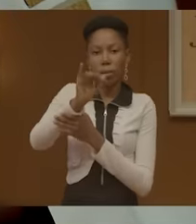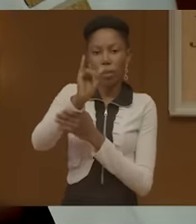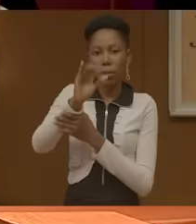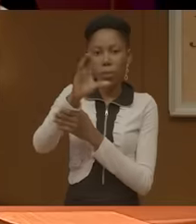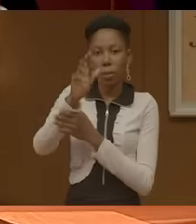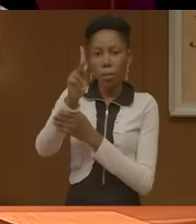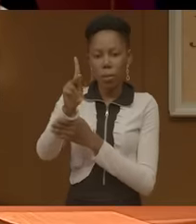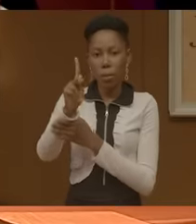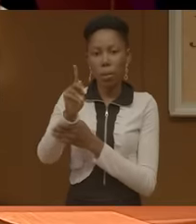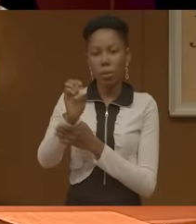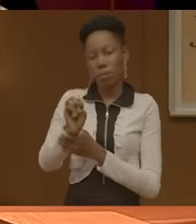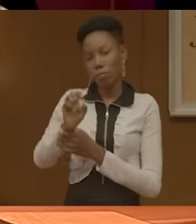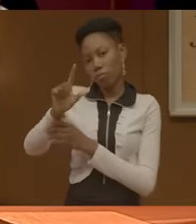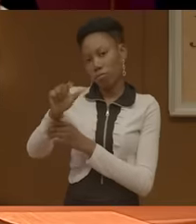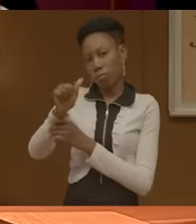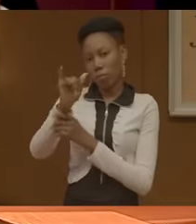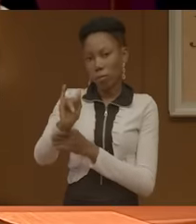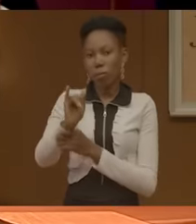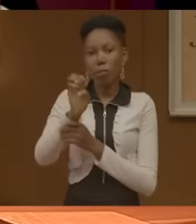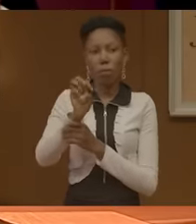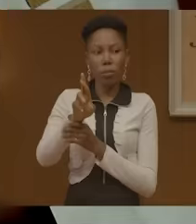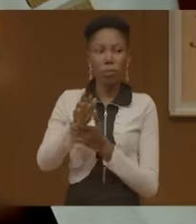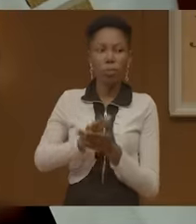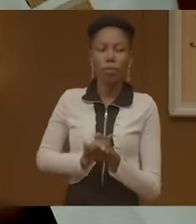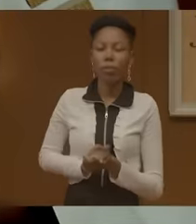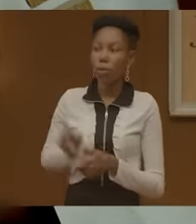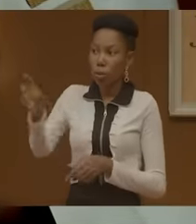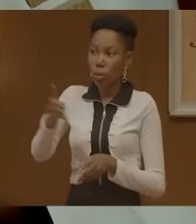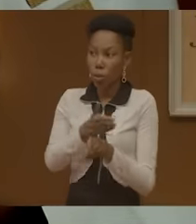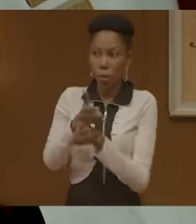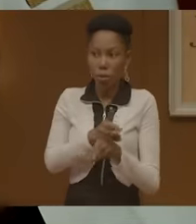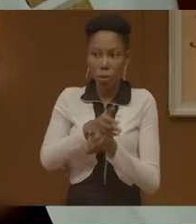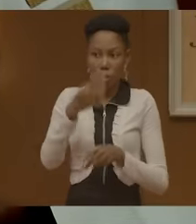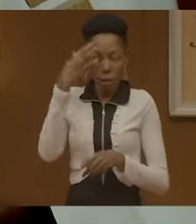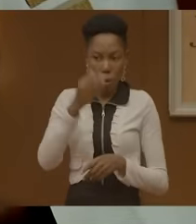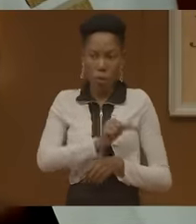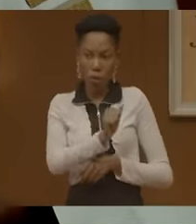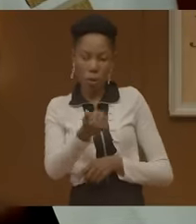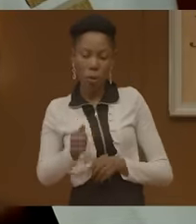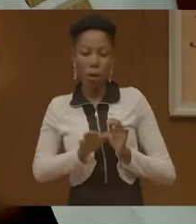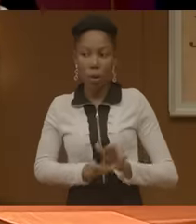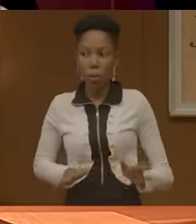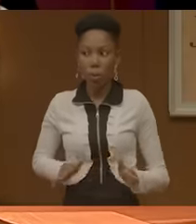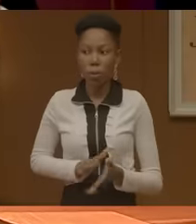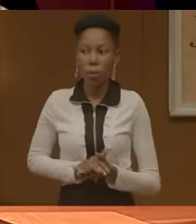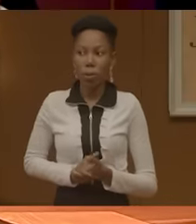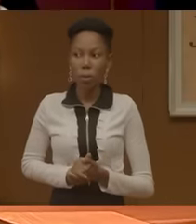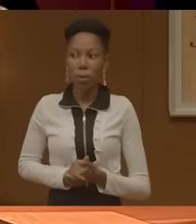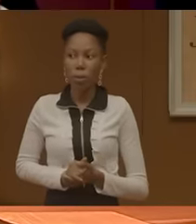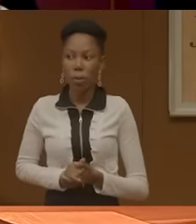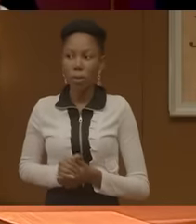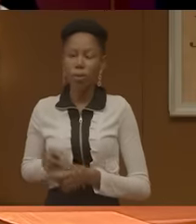So, and any time I... Do you take care of the children, the other children? I take care of both of them. All of them? My